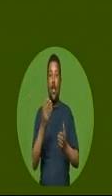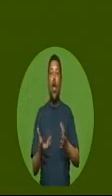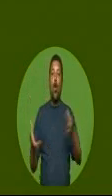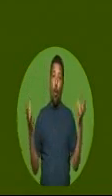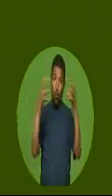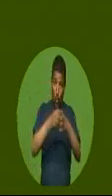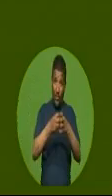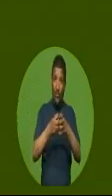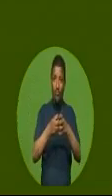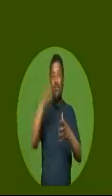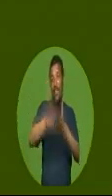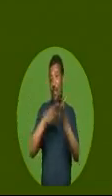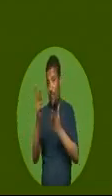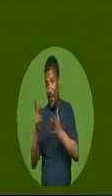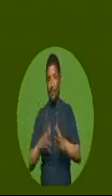compounded tariffs.